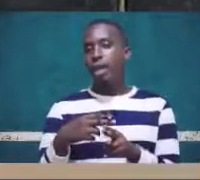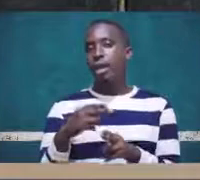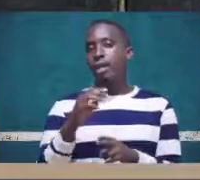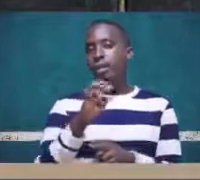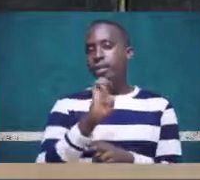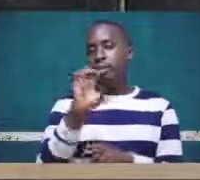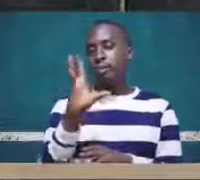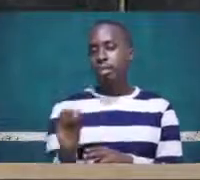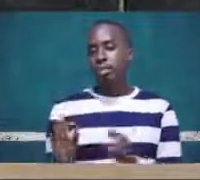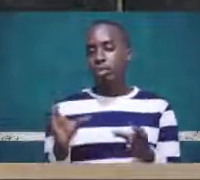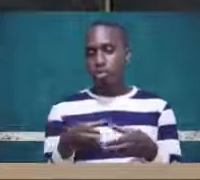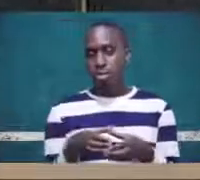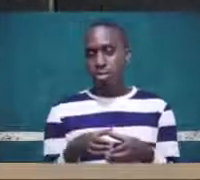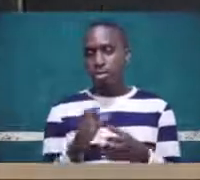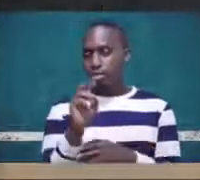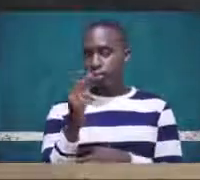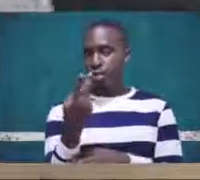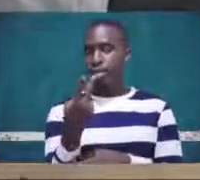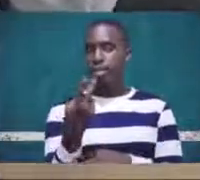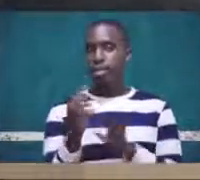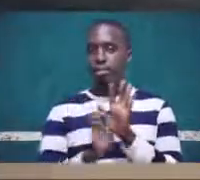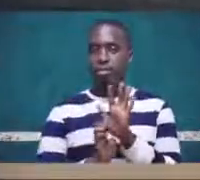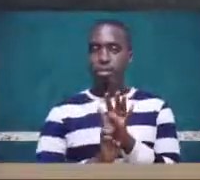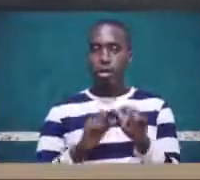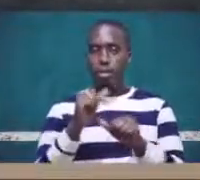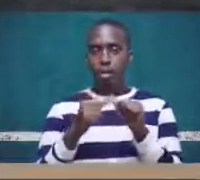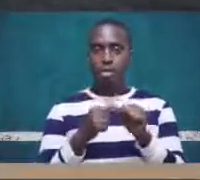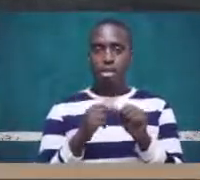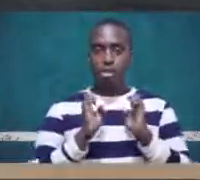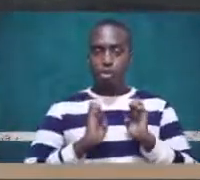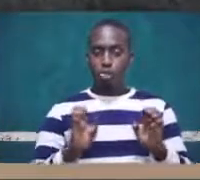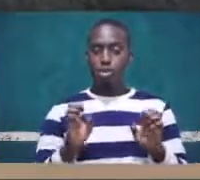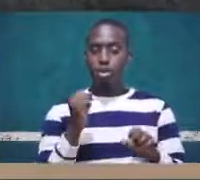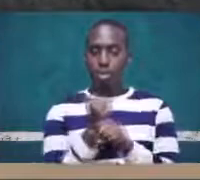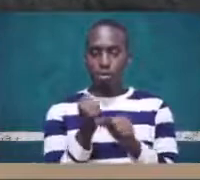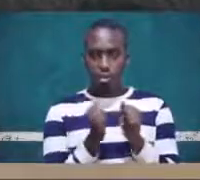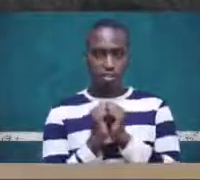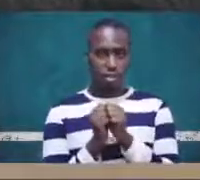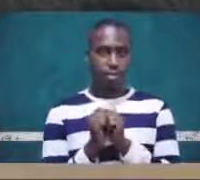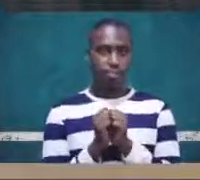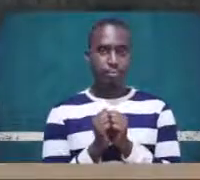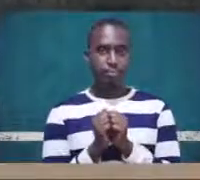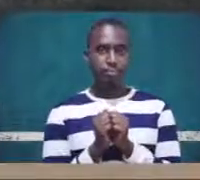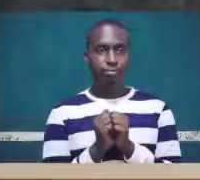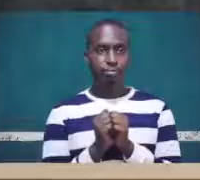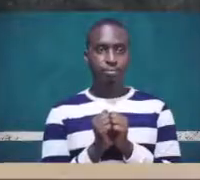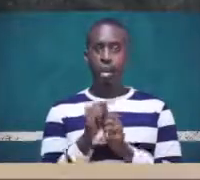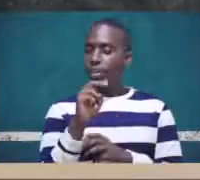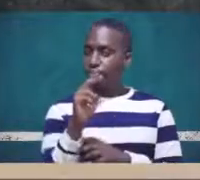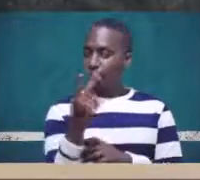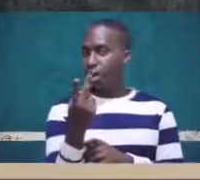Community. The second example of economic integration, the second example